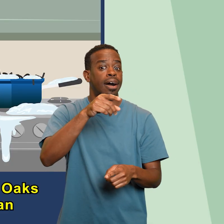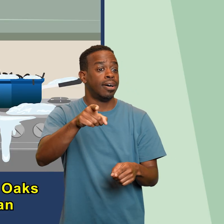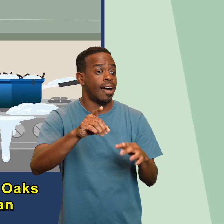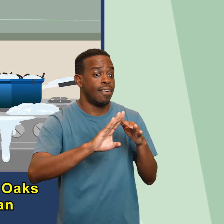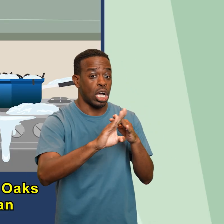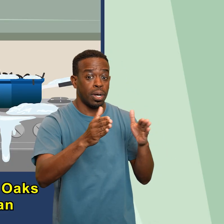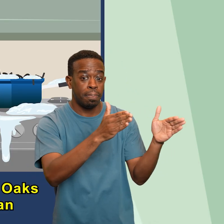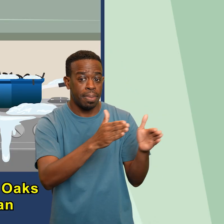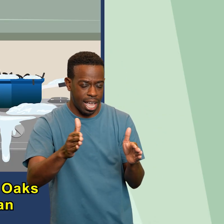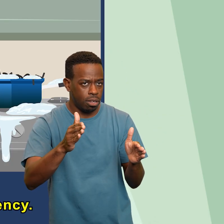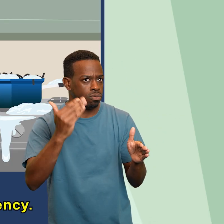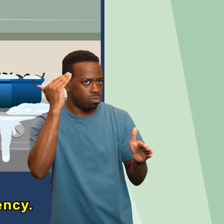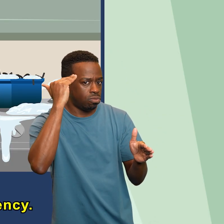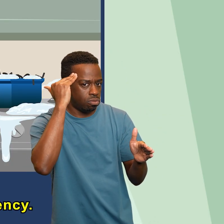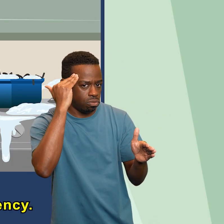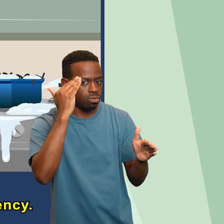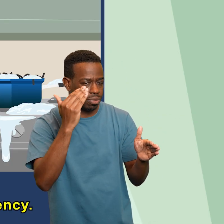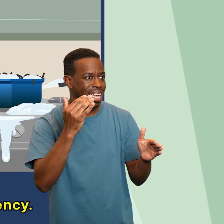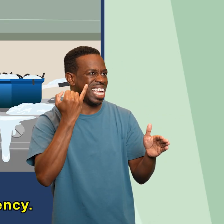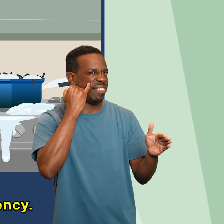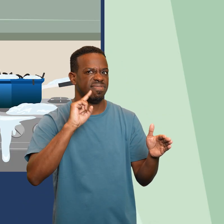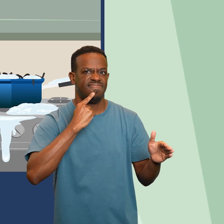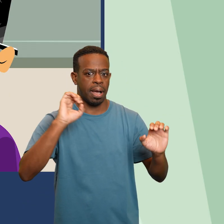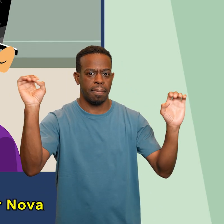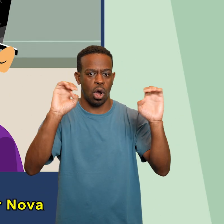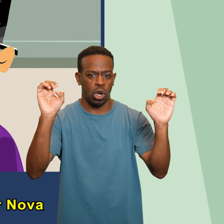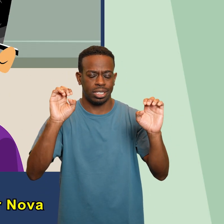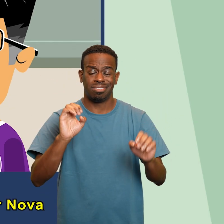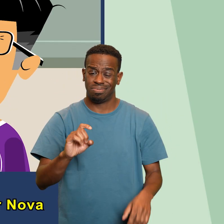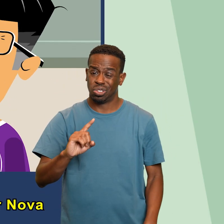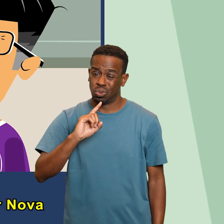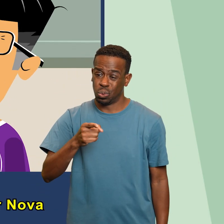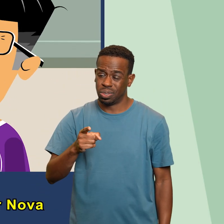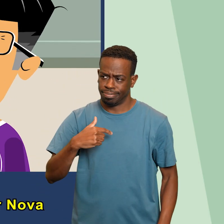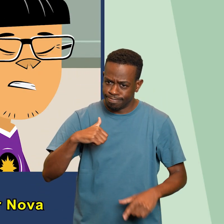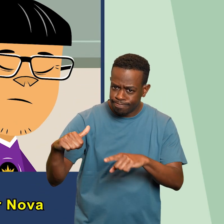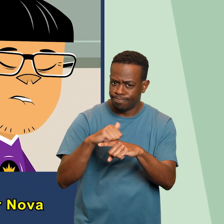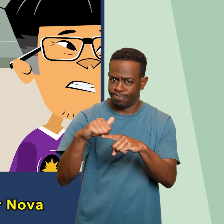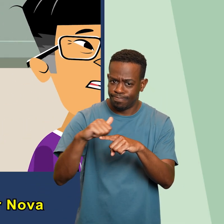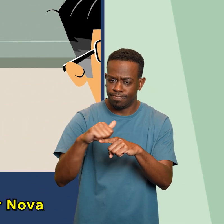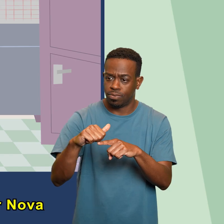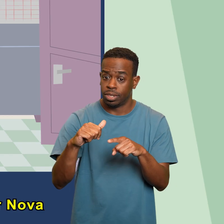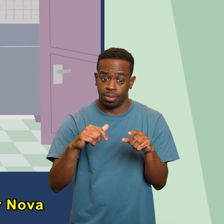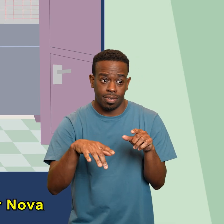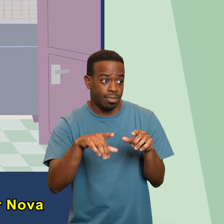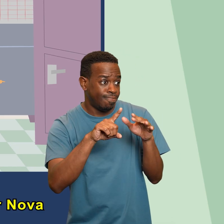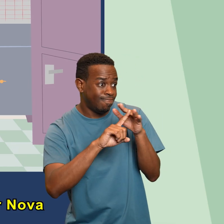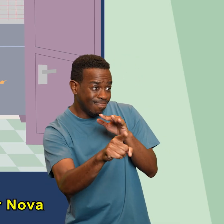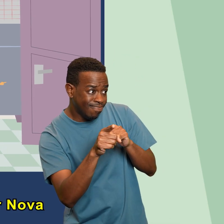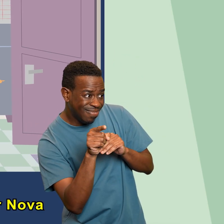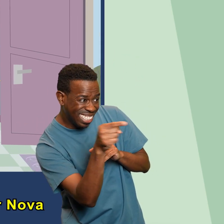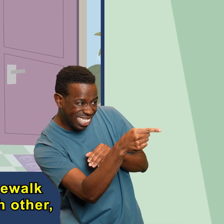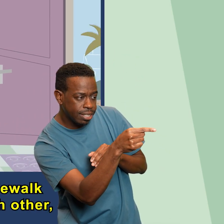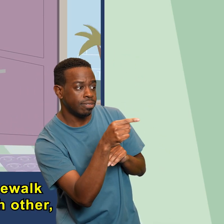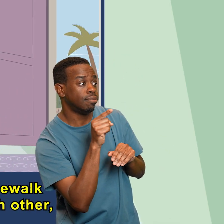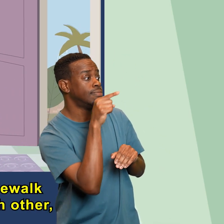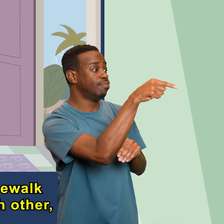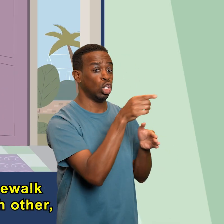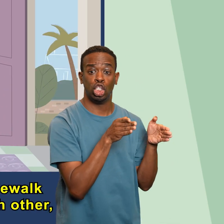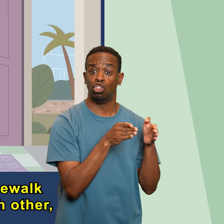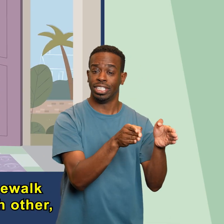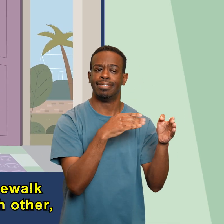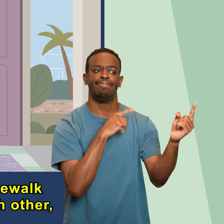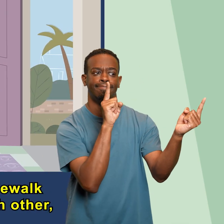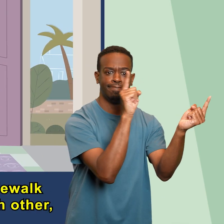Oaks know the evacuation plan in case of a bigger emergency. It's true, we practice. Find a safe exit and wait for Nova across the